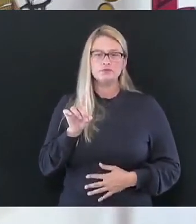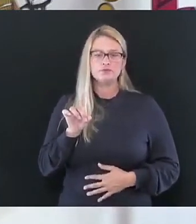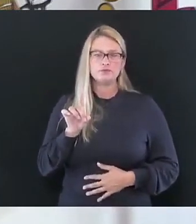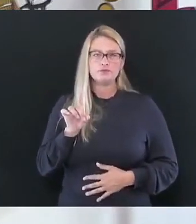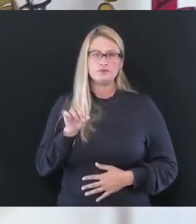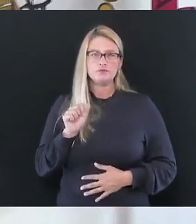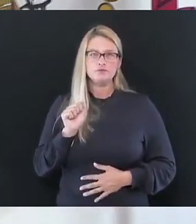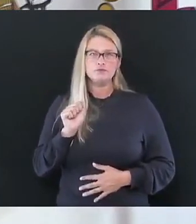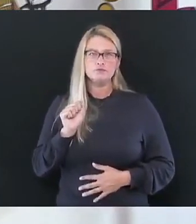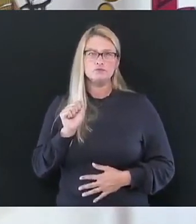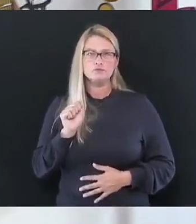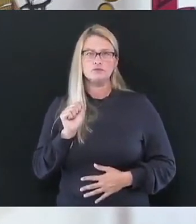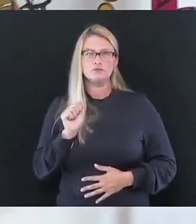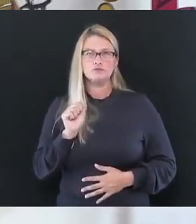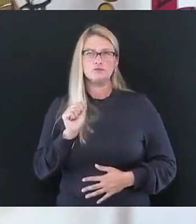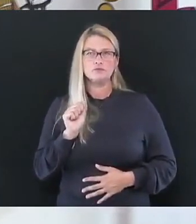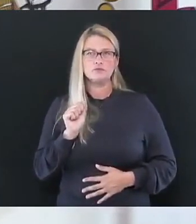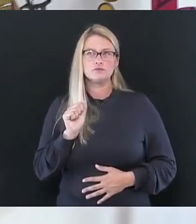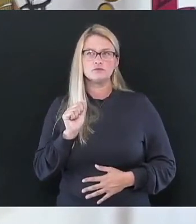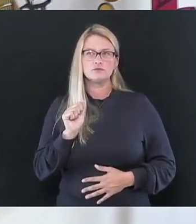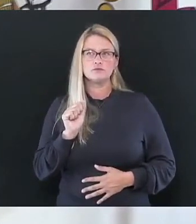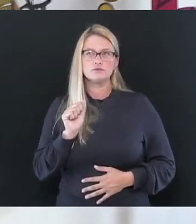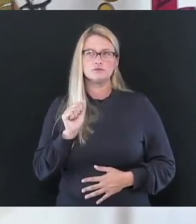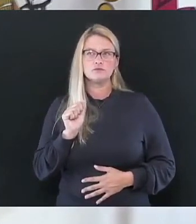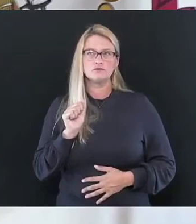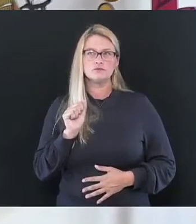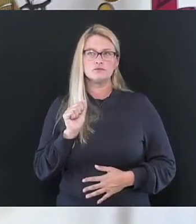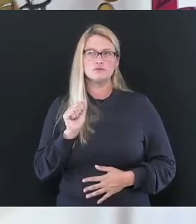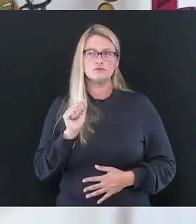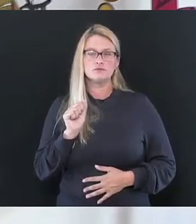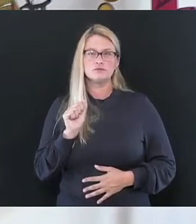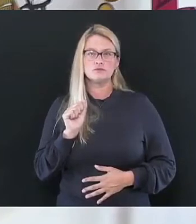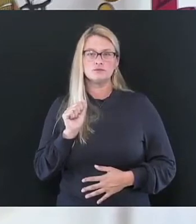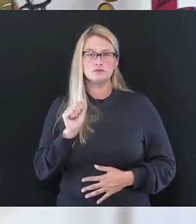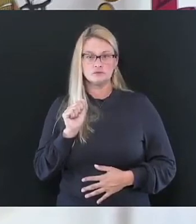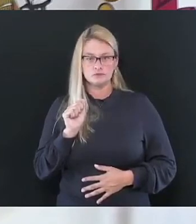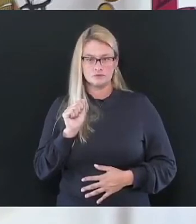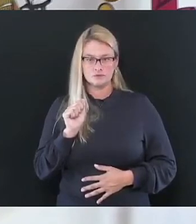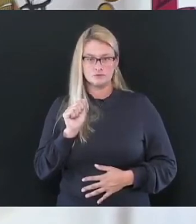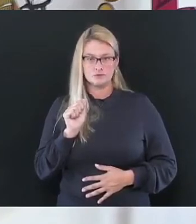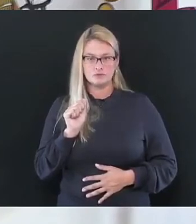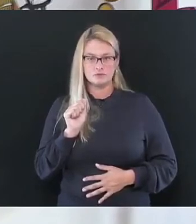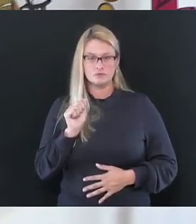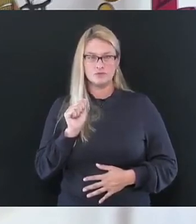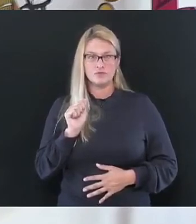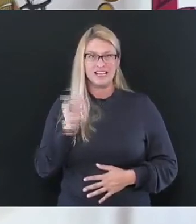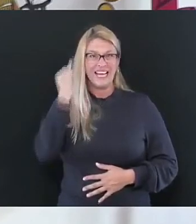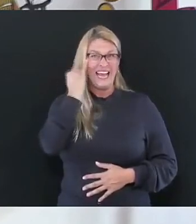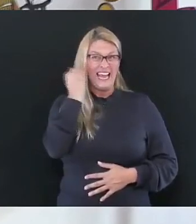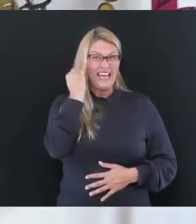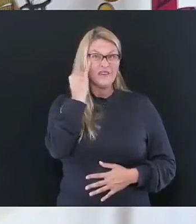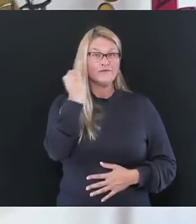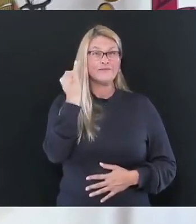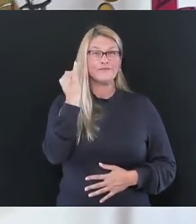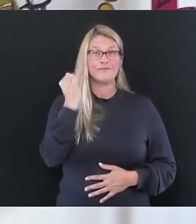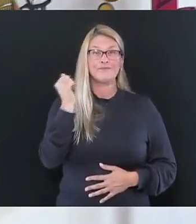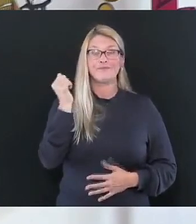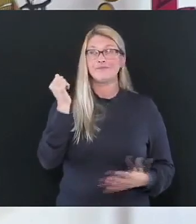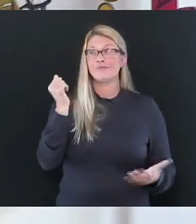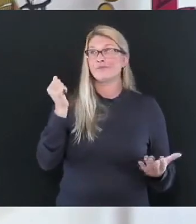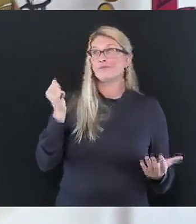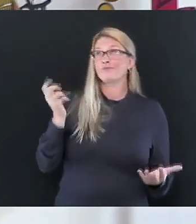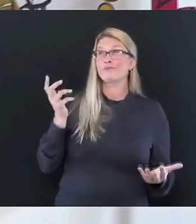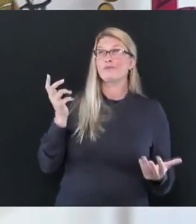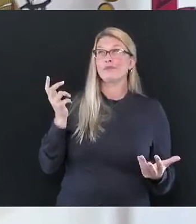that if there is absolutely any political,